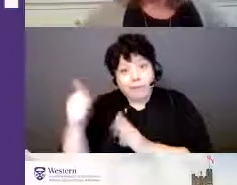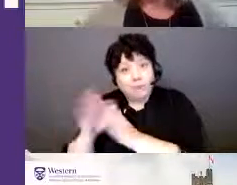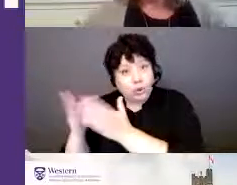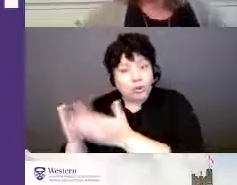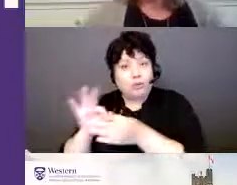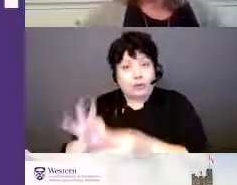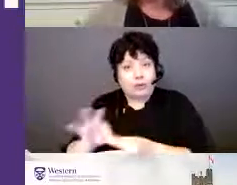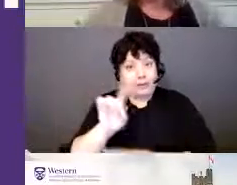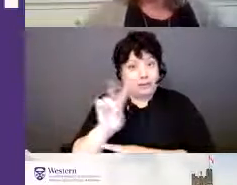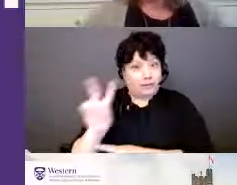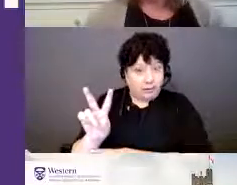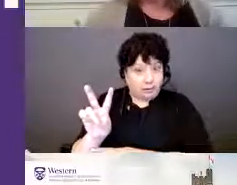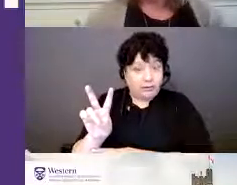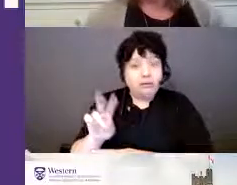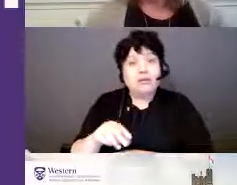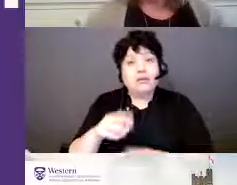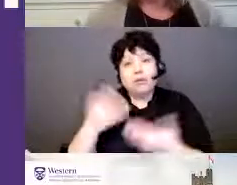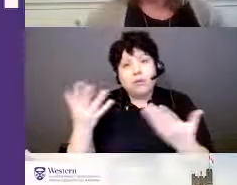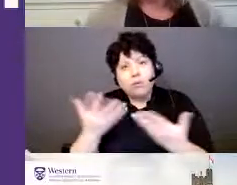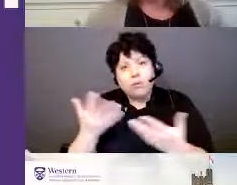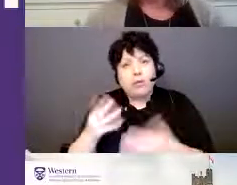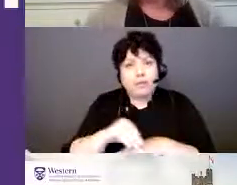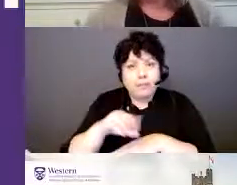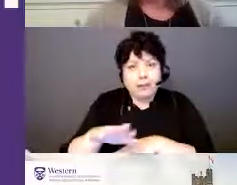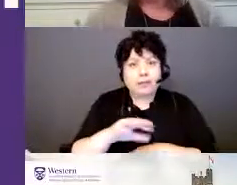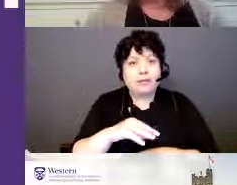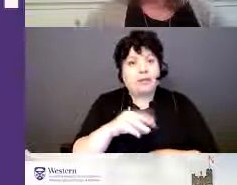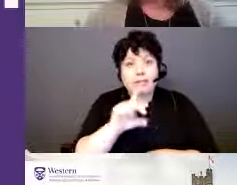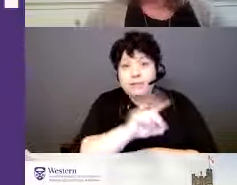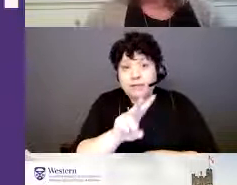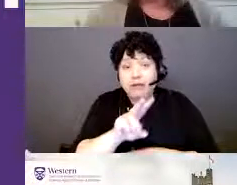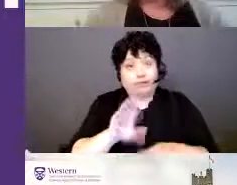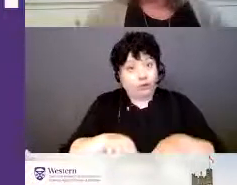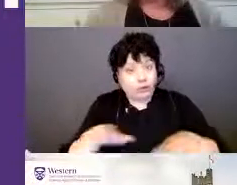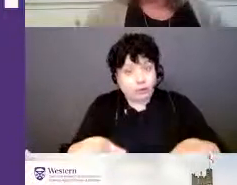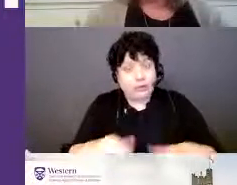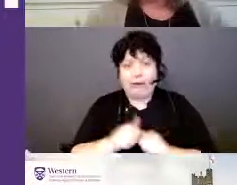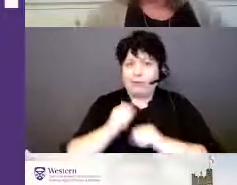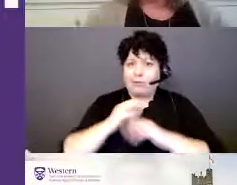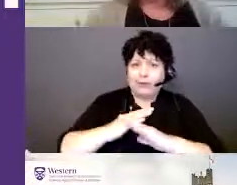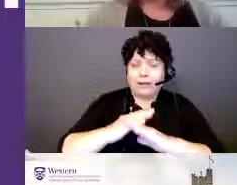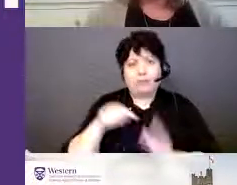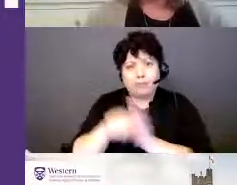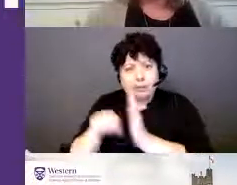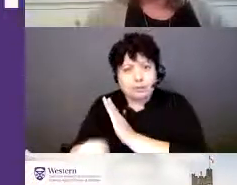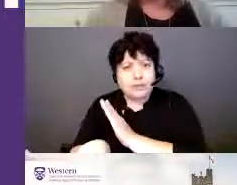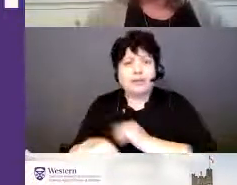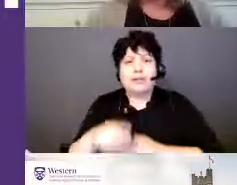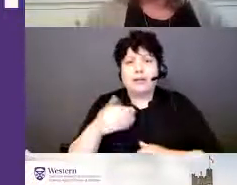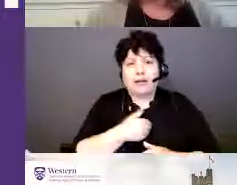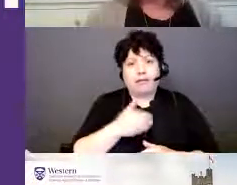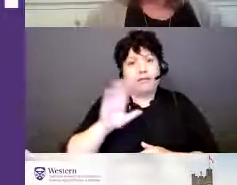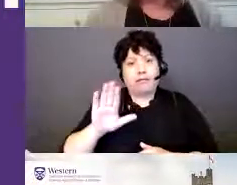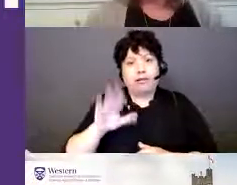domestic violence and the impact of domestic violence on children, homicide prevention, and the role of the criminal